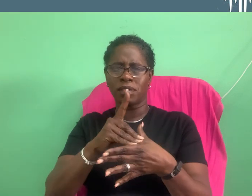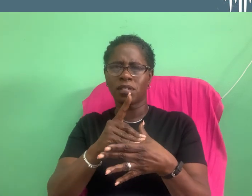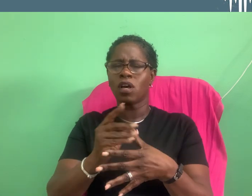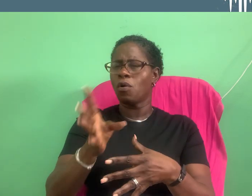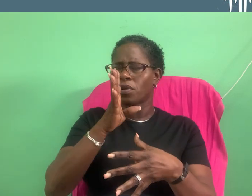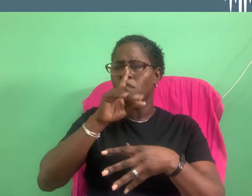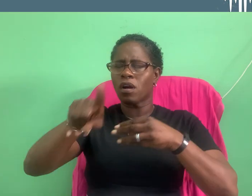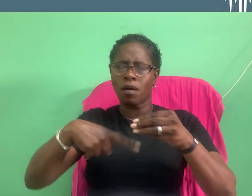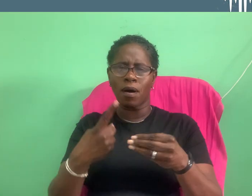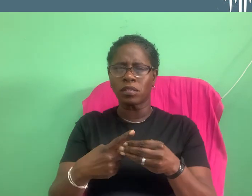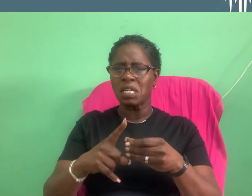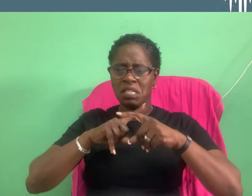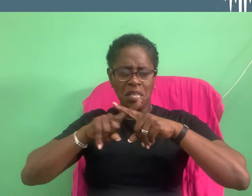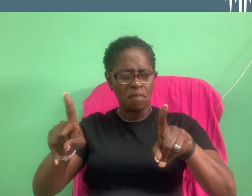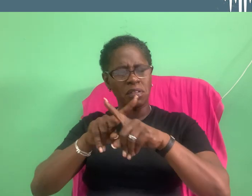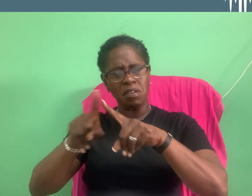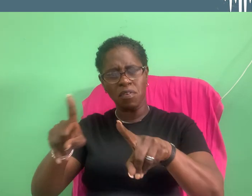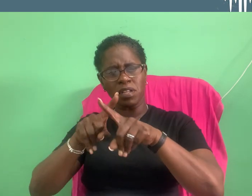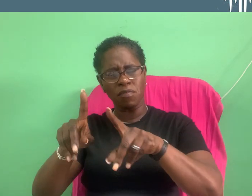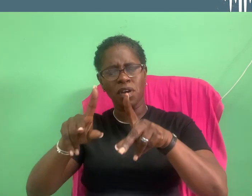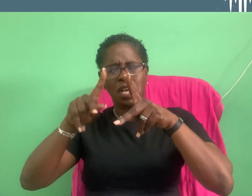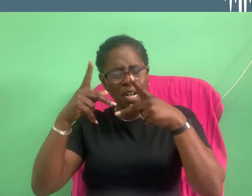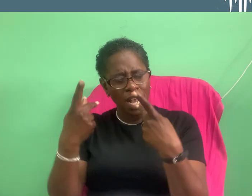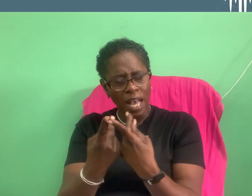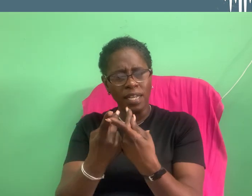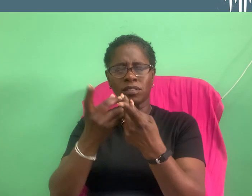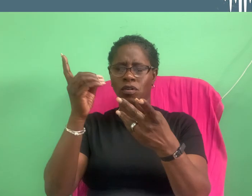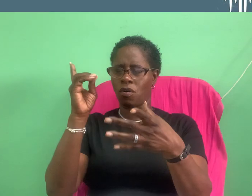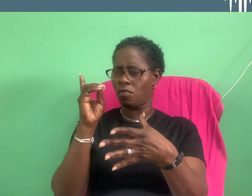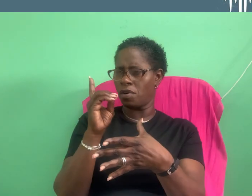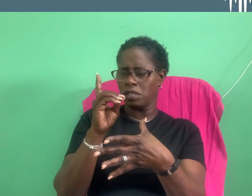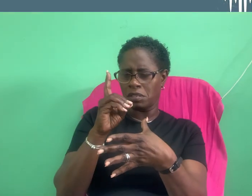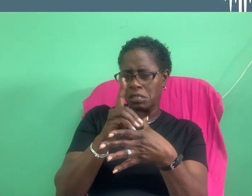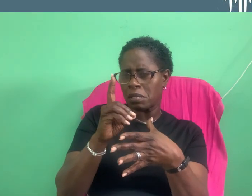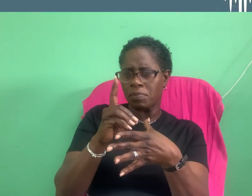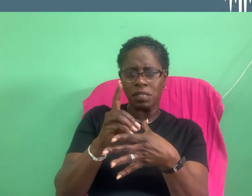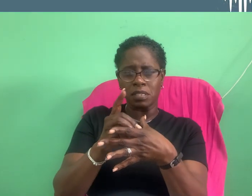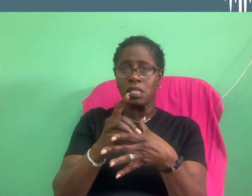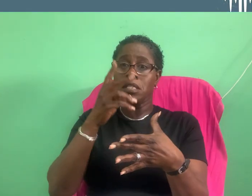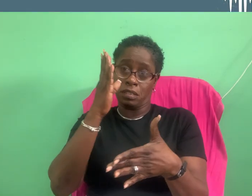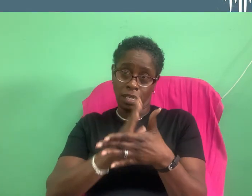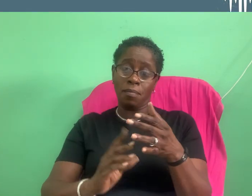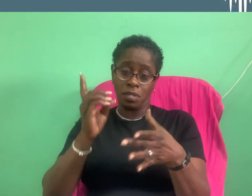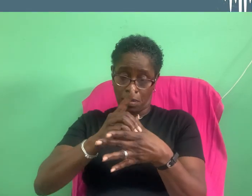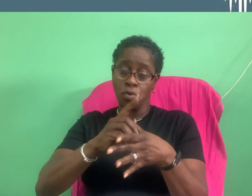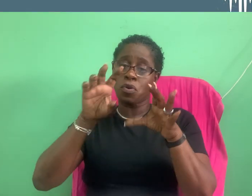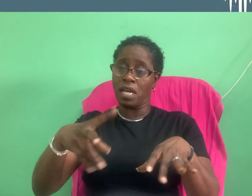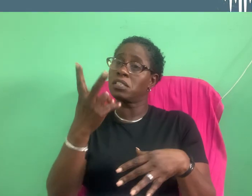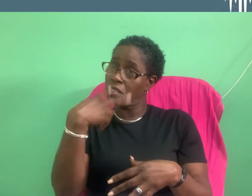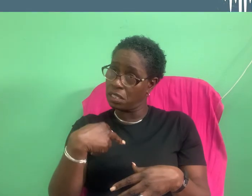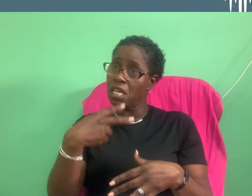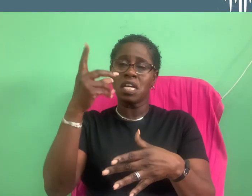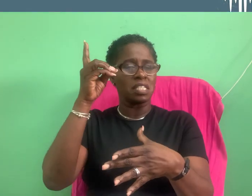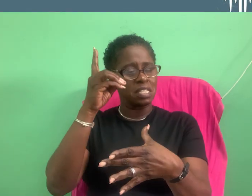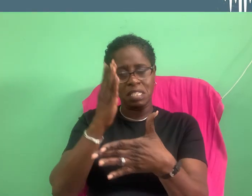definitely talking about a wide range of topics that cover a spectrum. They can be both visible and invisible, diagnosed